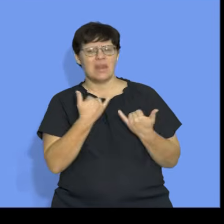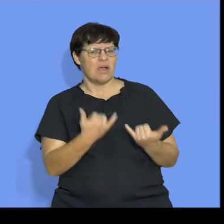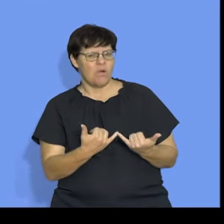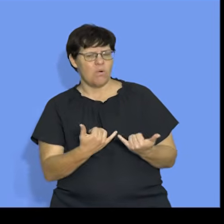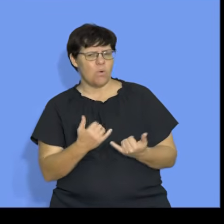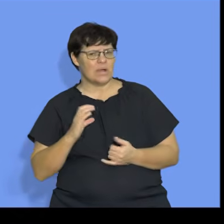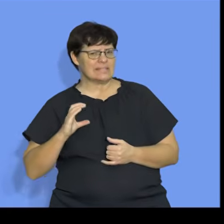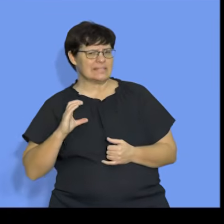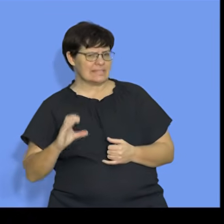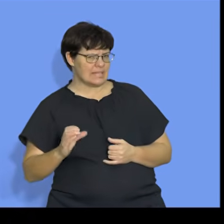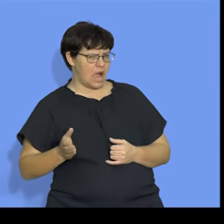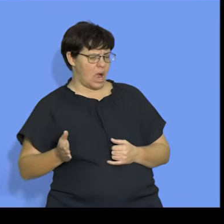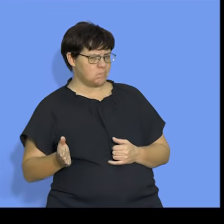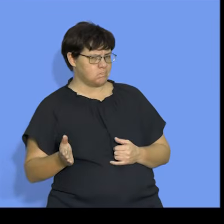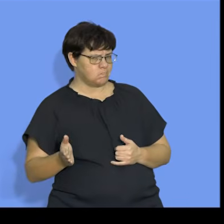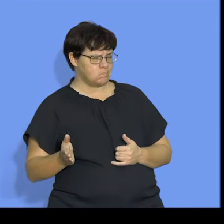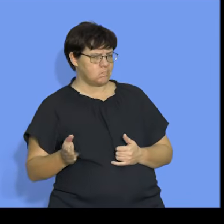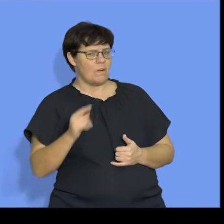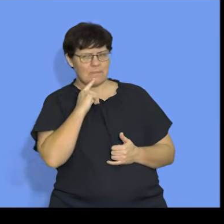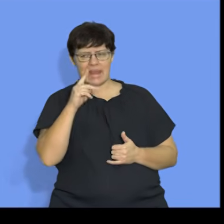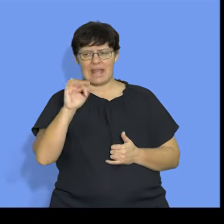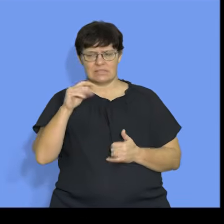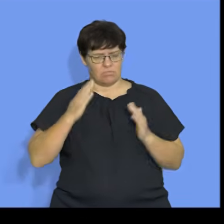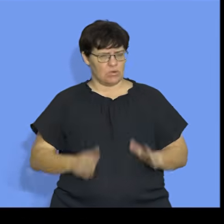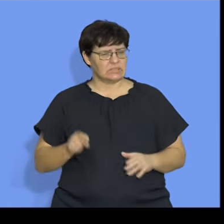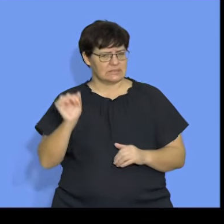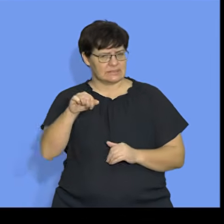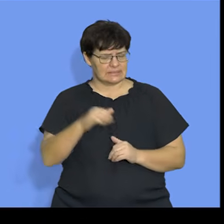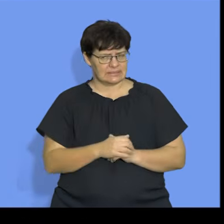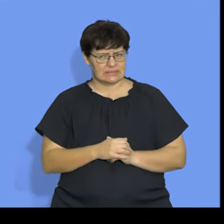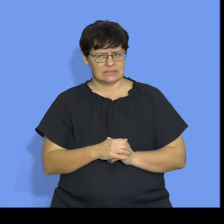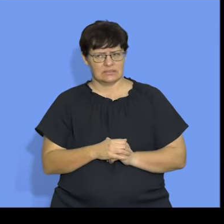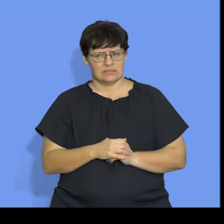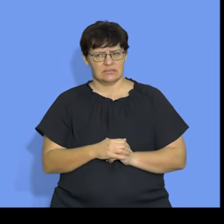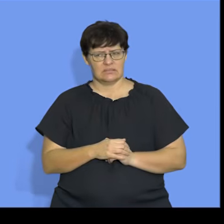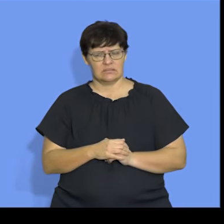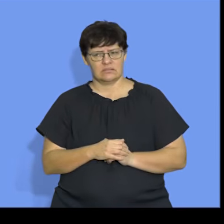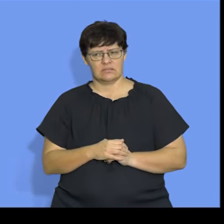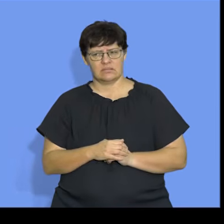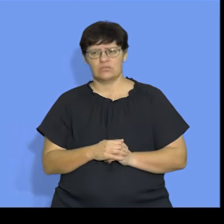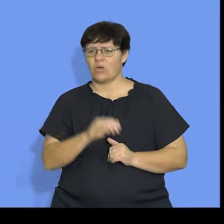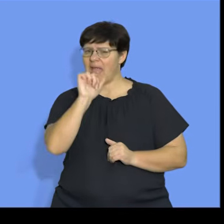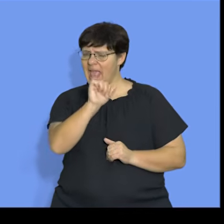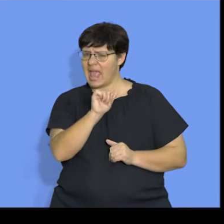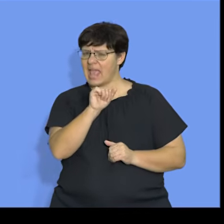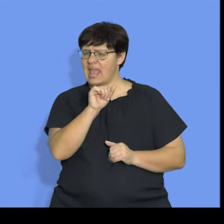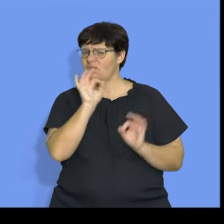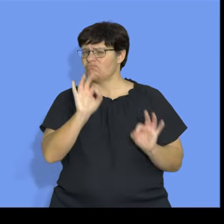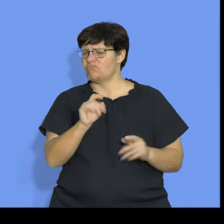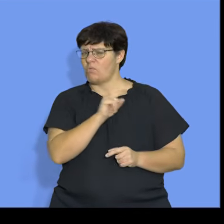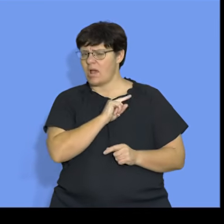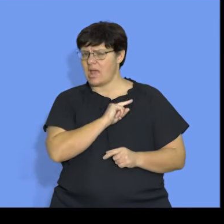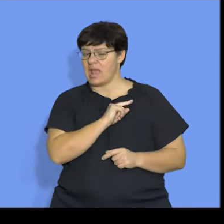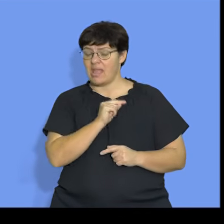got C over here, which means antibodies. Yes. Now why would A be correct? Because if I